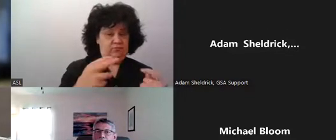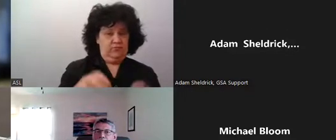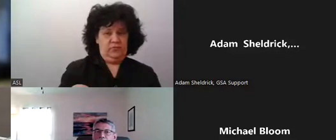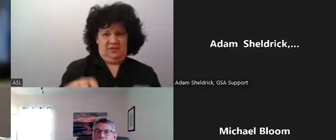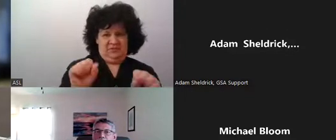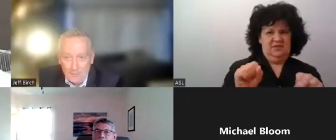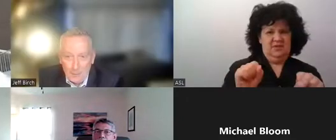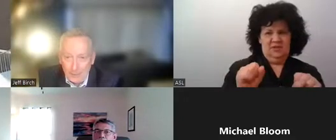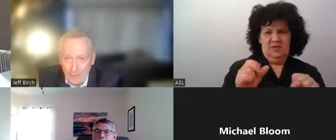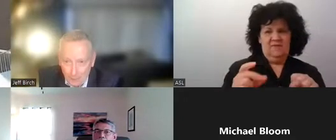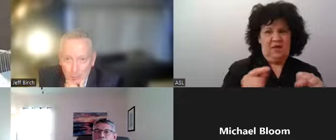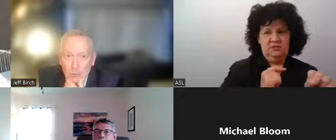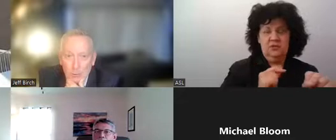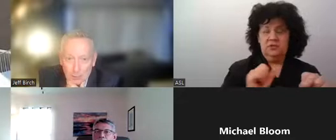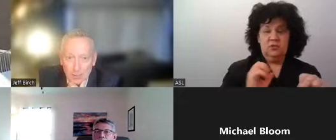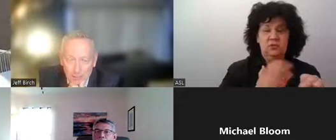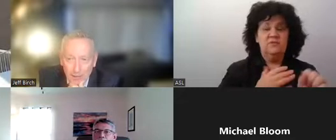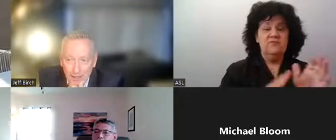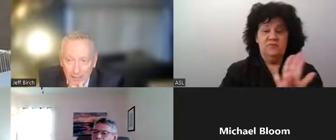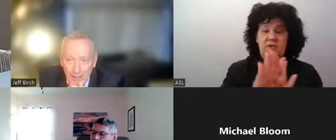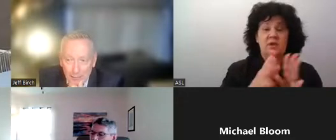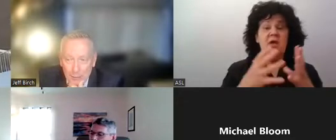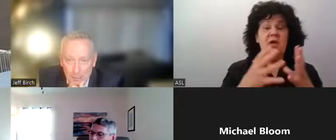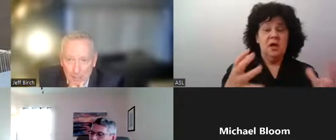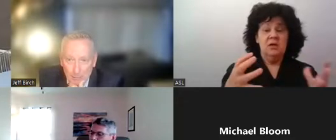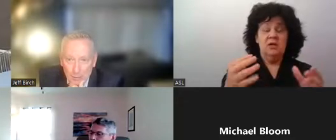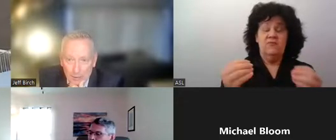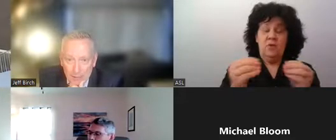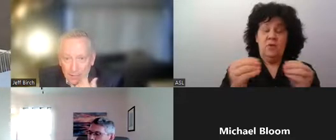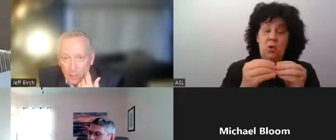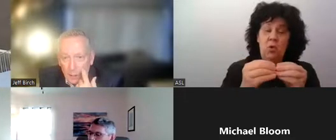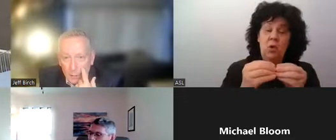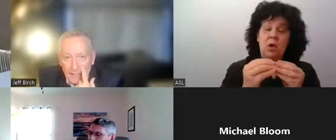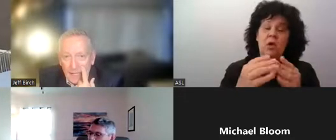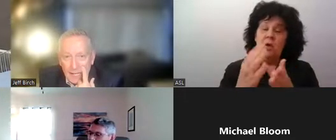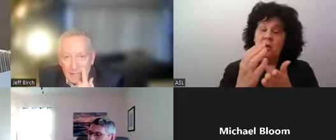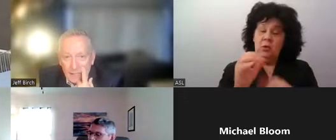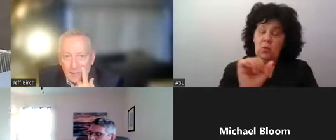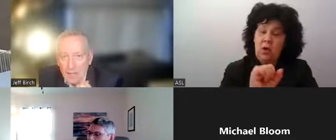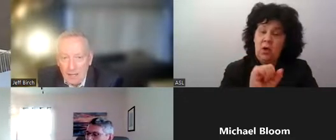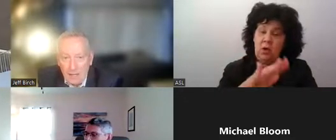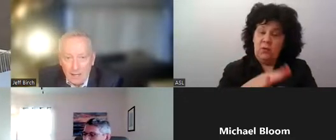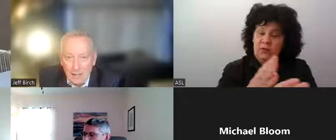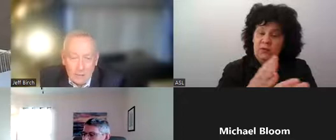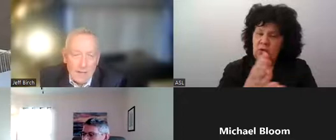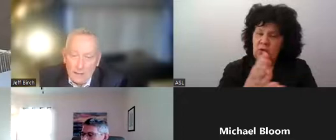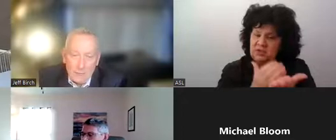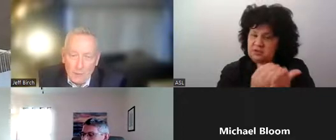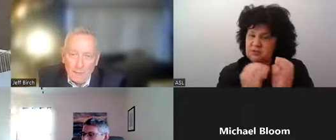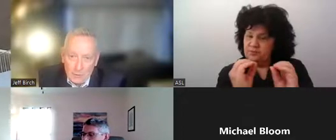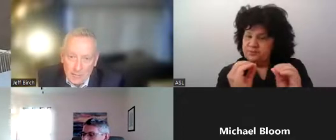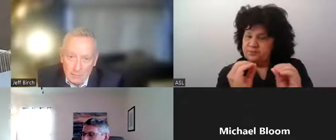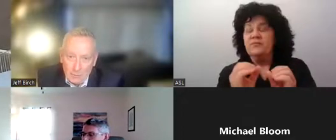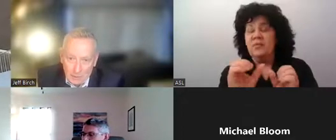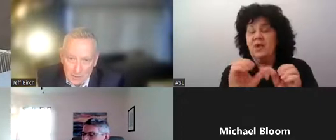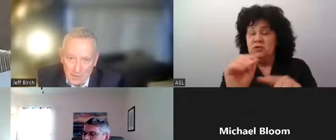We've been developing a lot of new courseware and training opportunities. So again, I mean, when